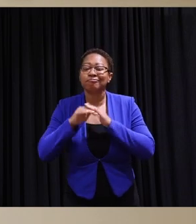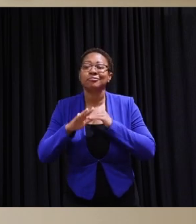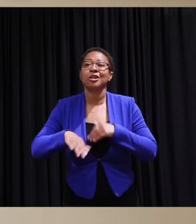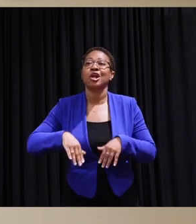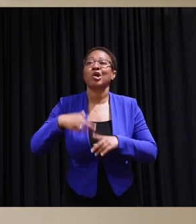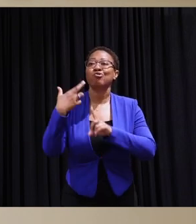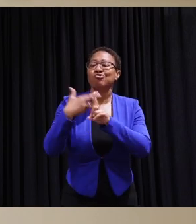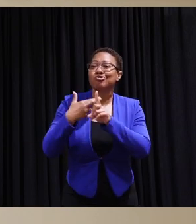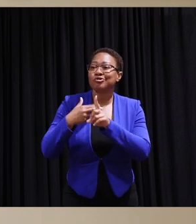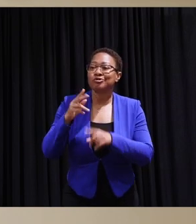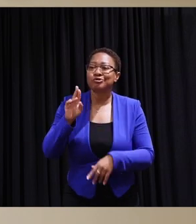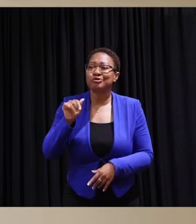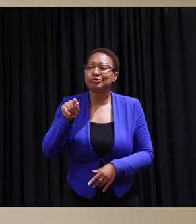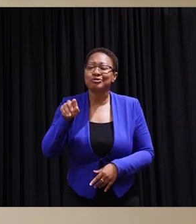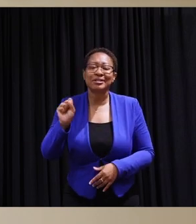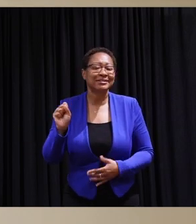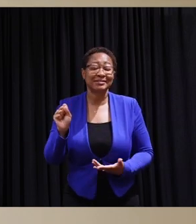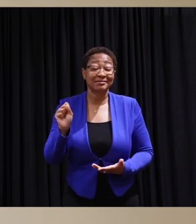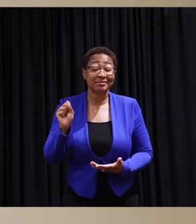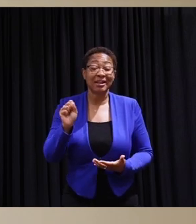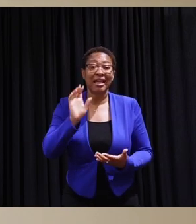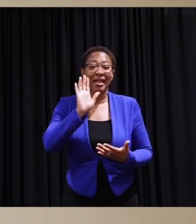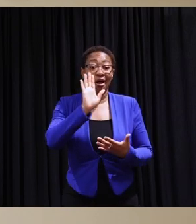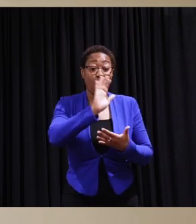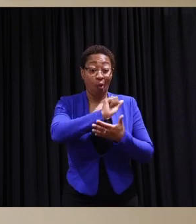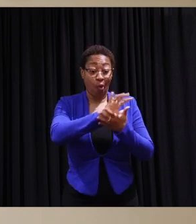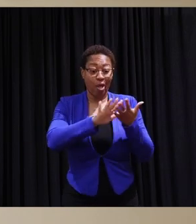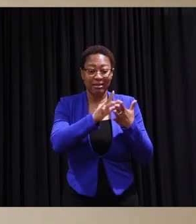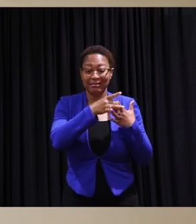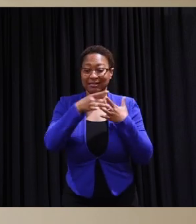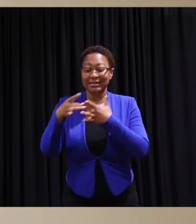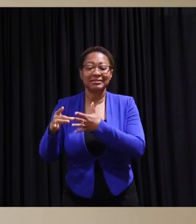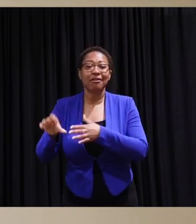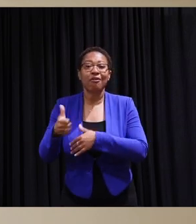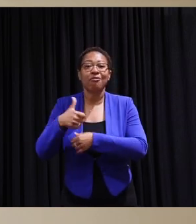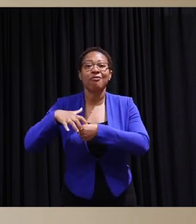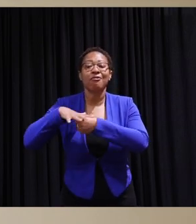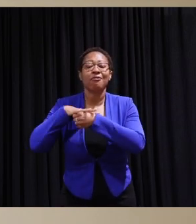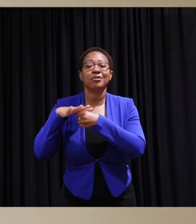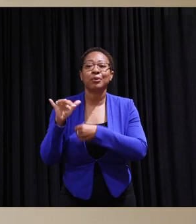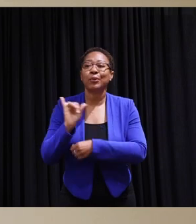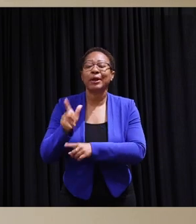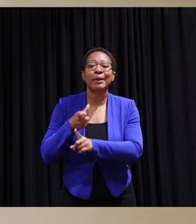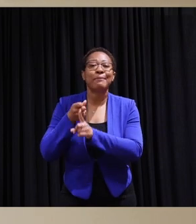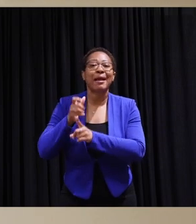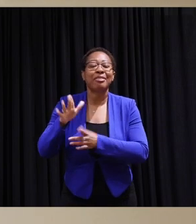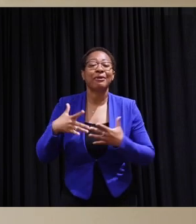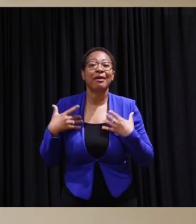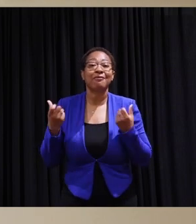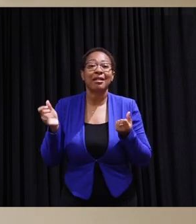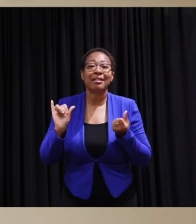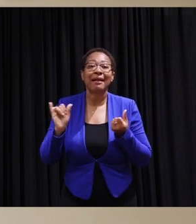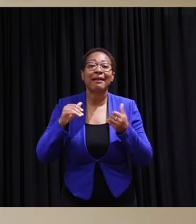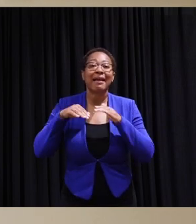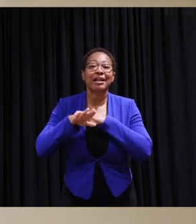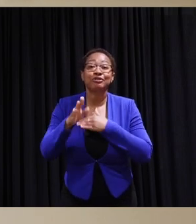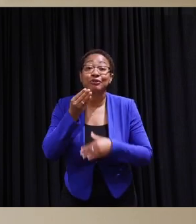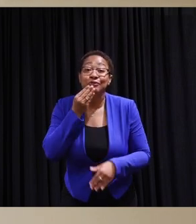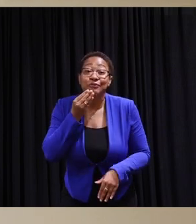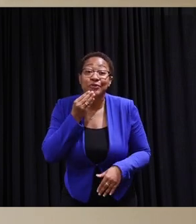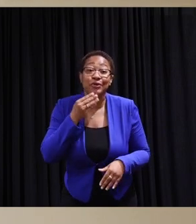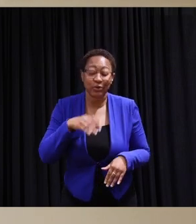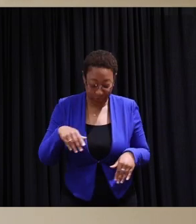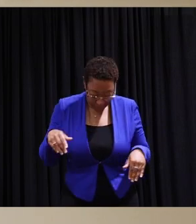rental unit. It lends to the other areas that impact their health, like access to